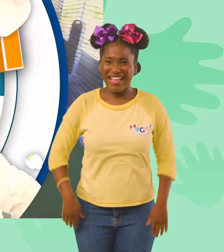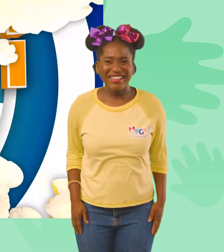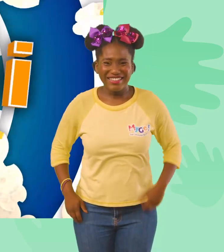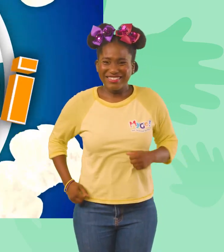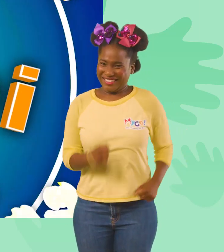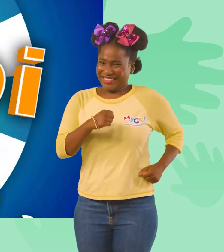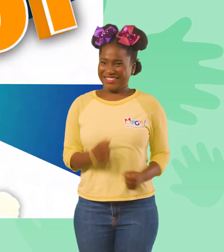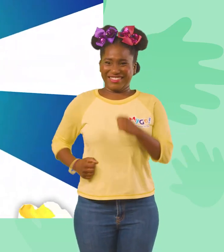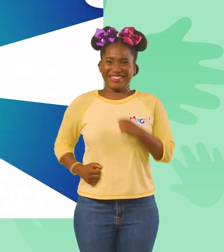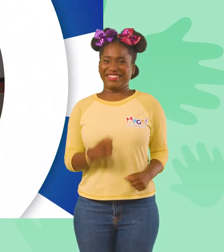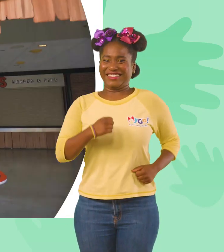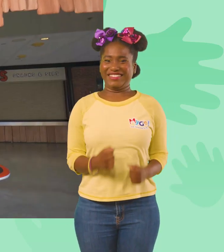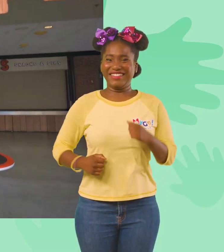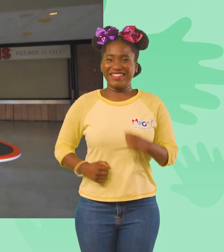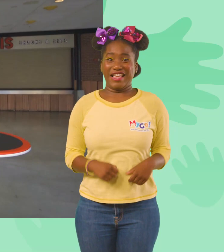Things and clean your room.